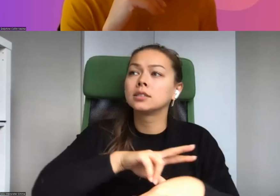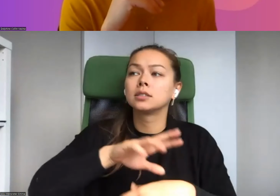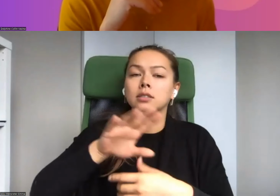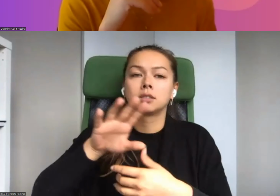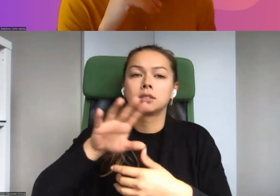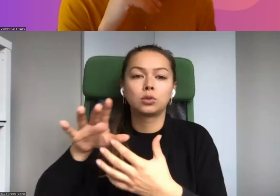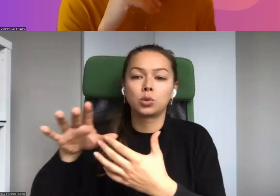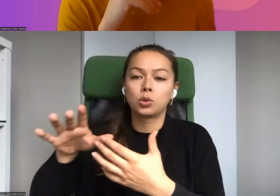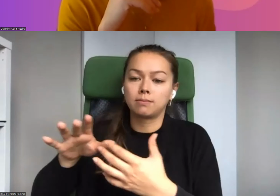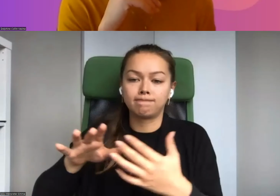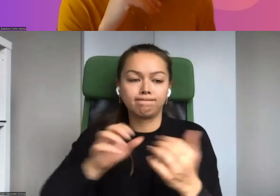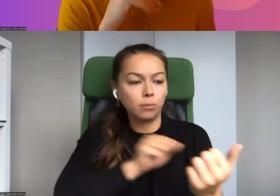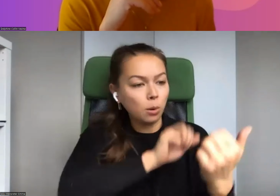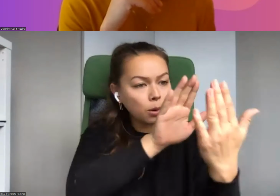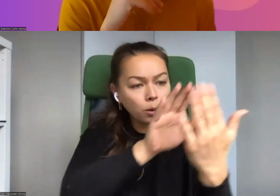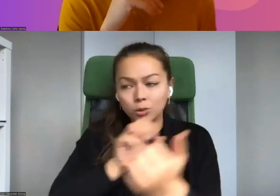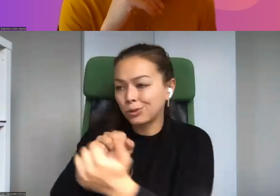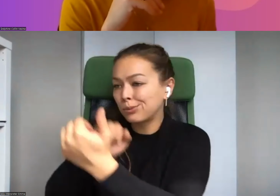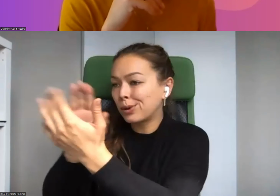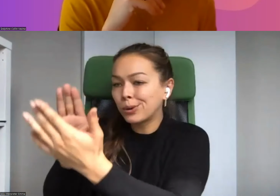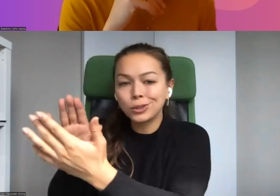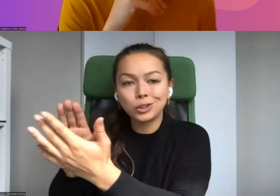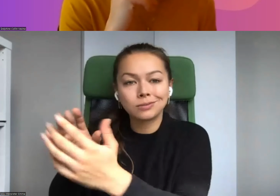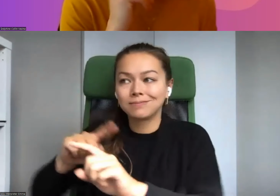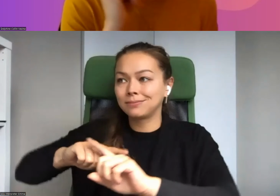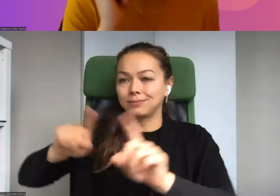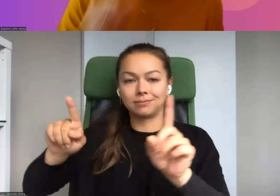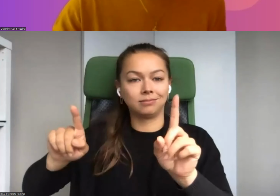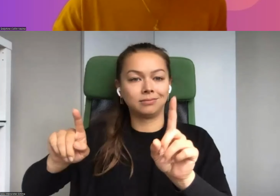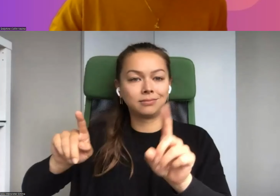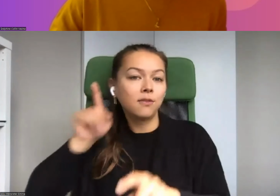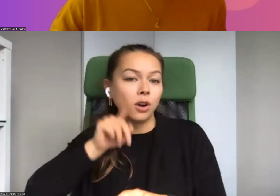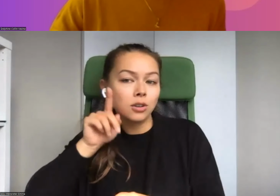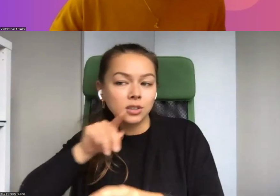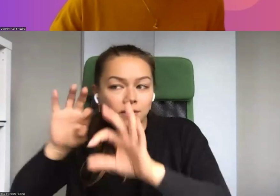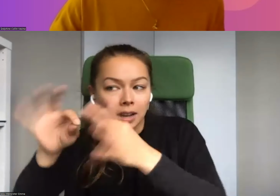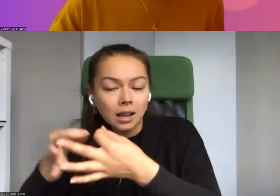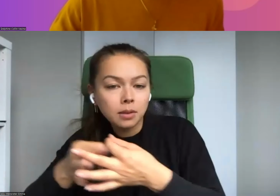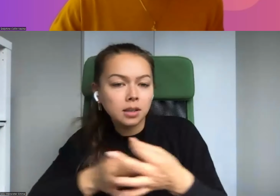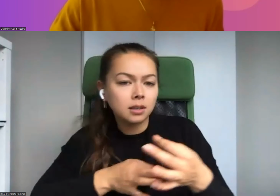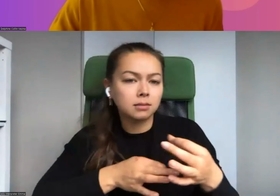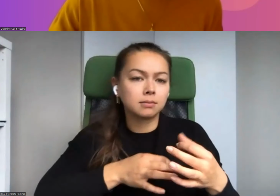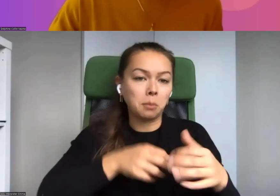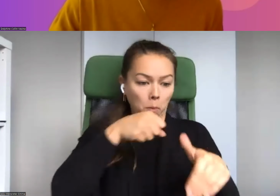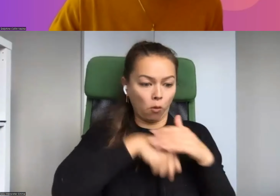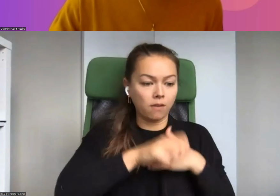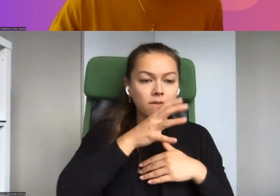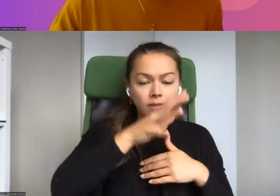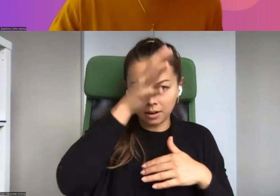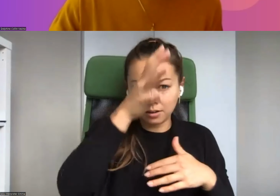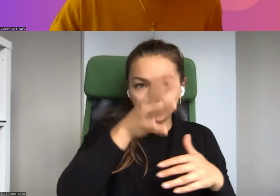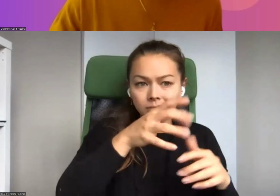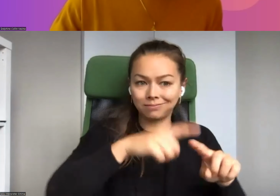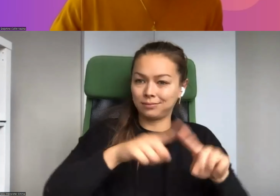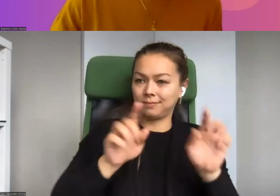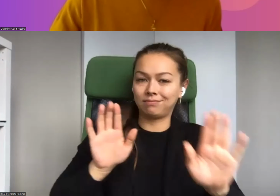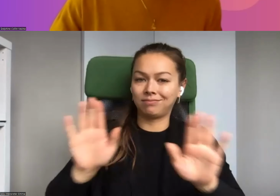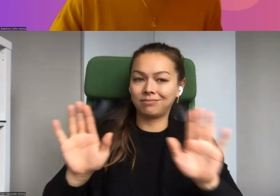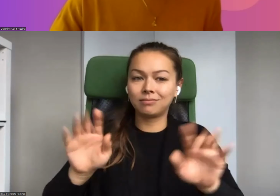biological family or in their foster family. But the target will be the same, but the way of going about it could